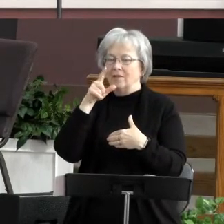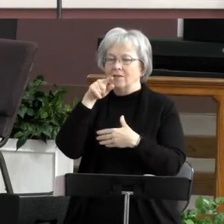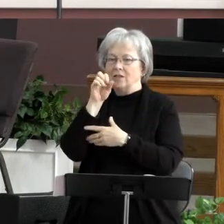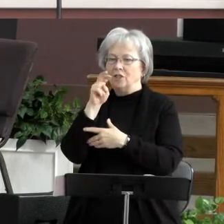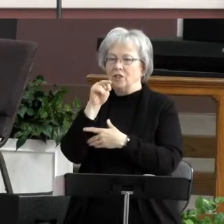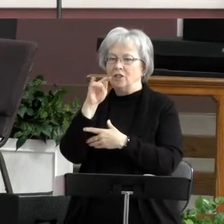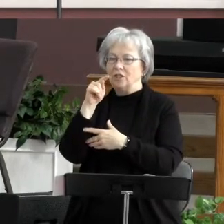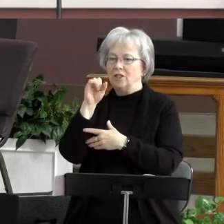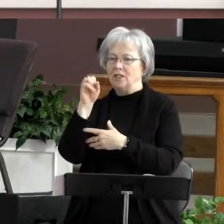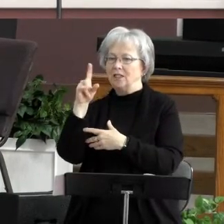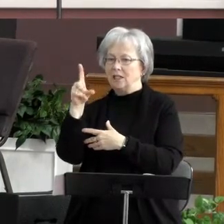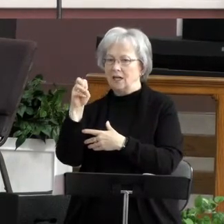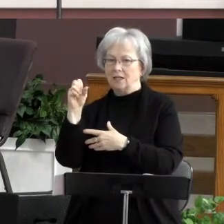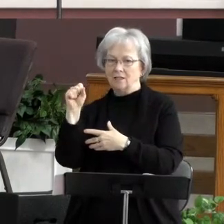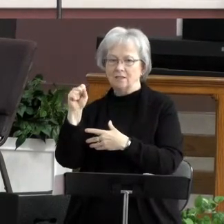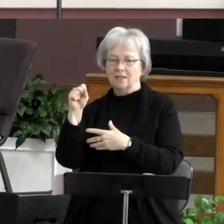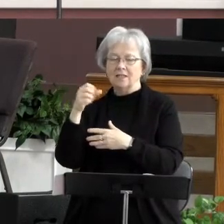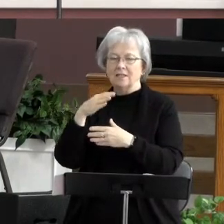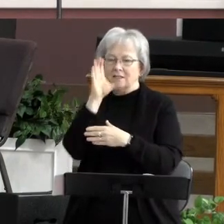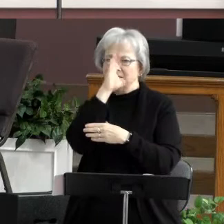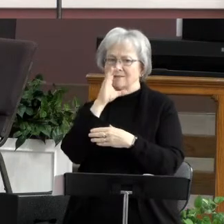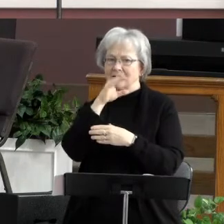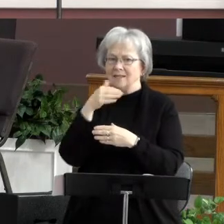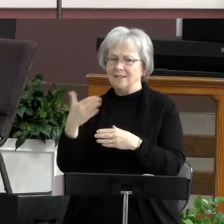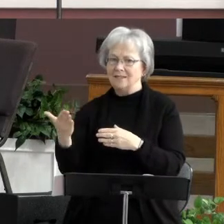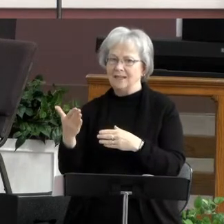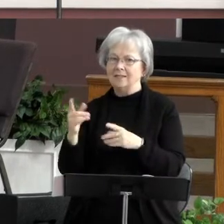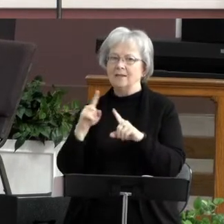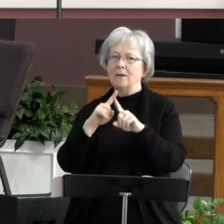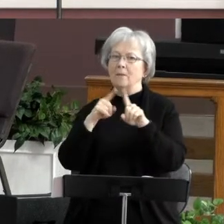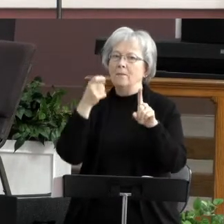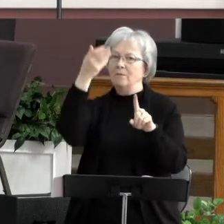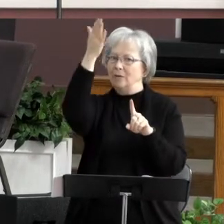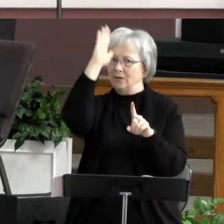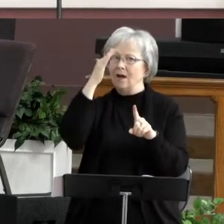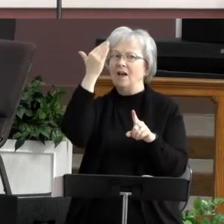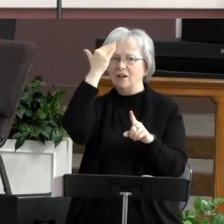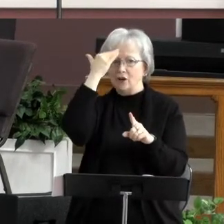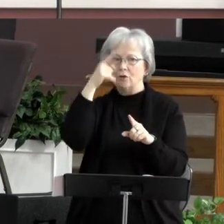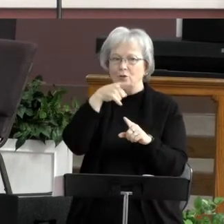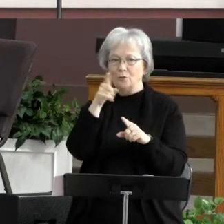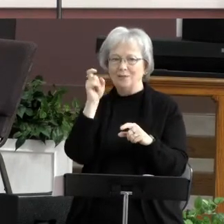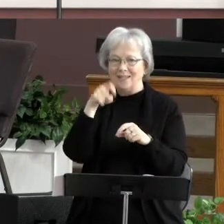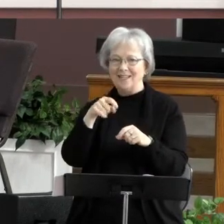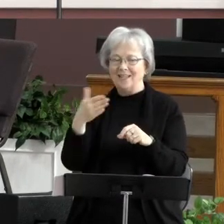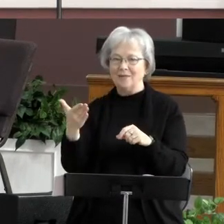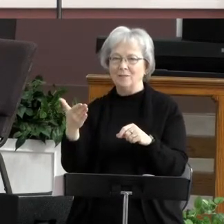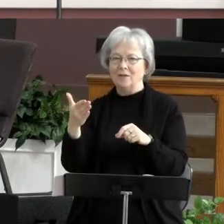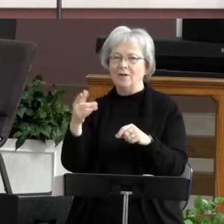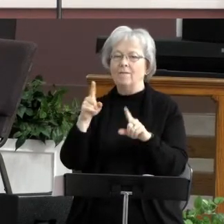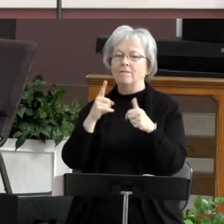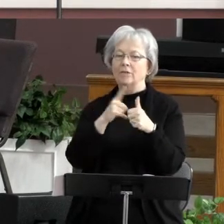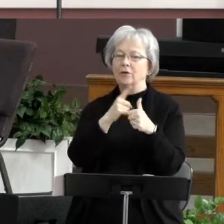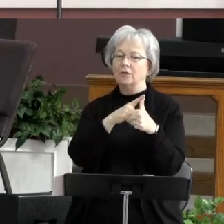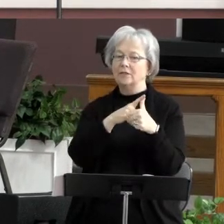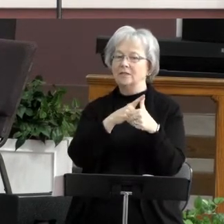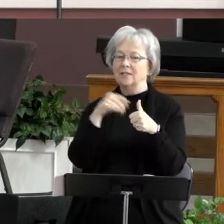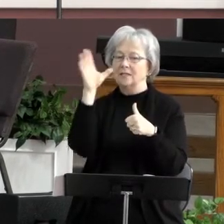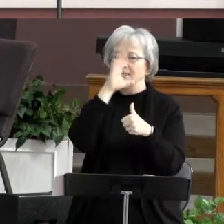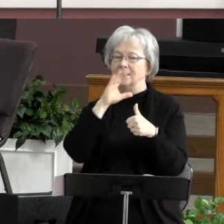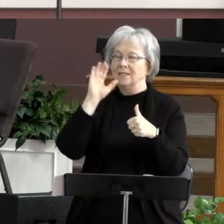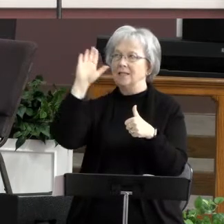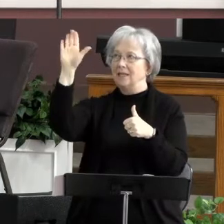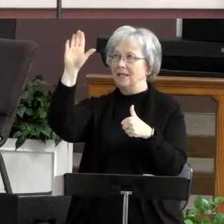your heavenly Father knows that you need all these things. But seek first his kingdom and his righteousness, and all these things will be added to